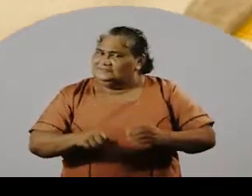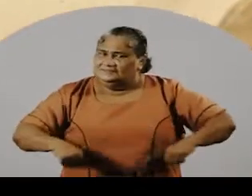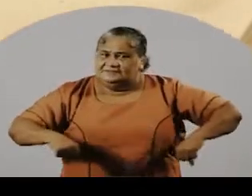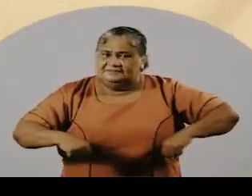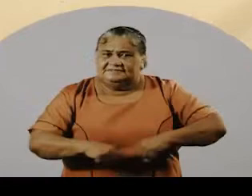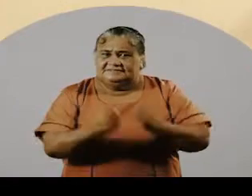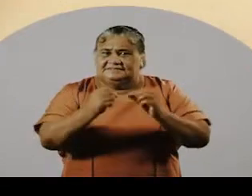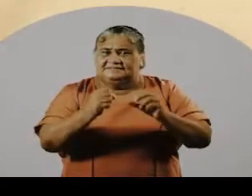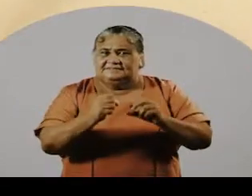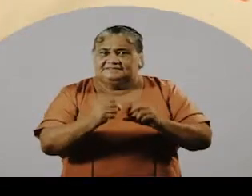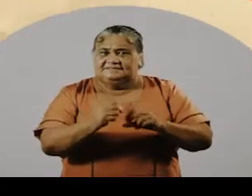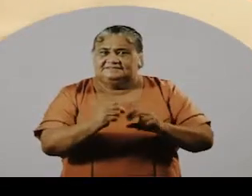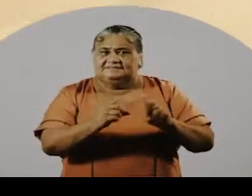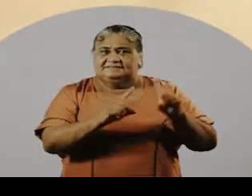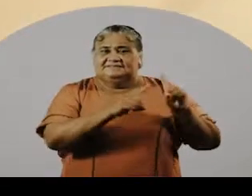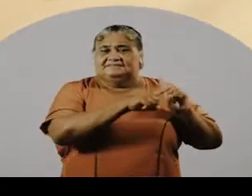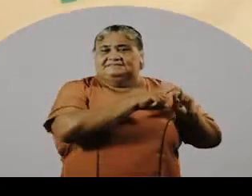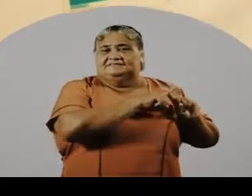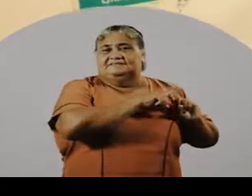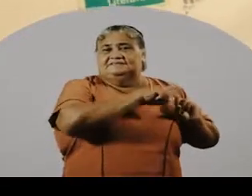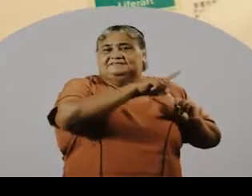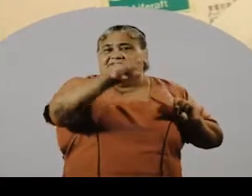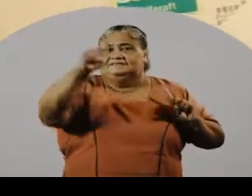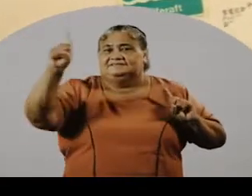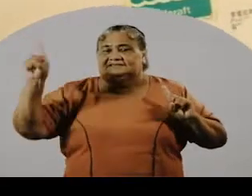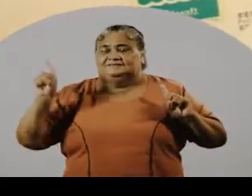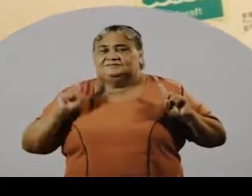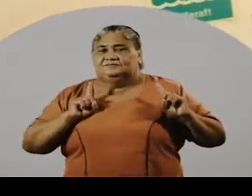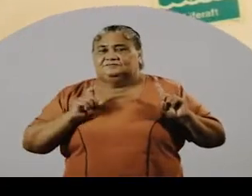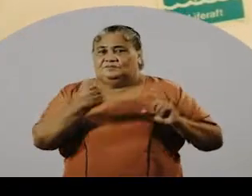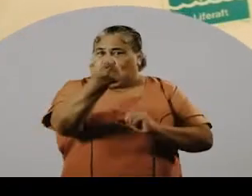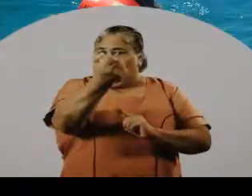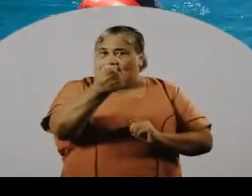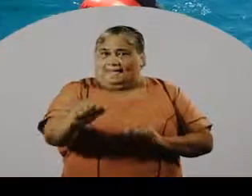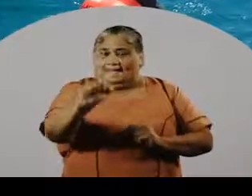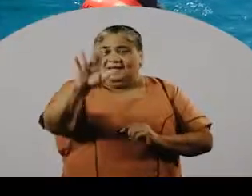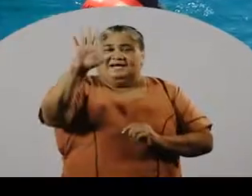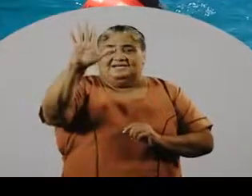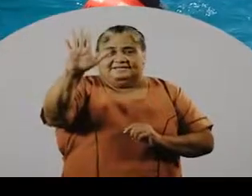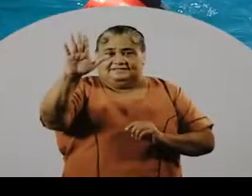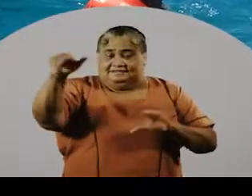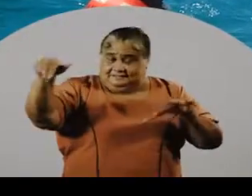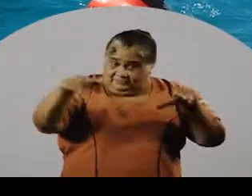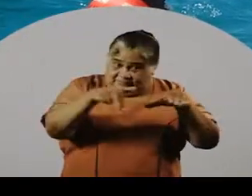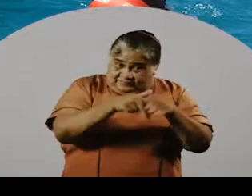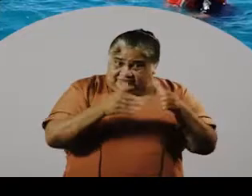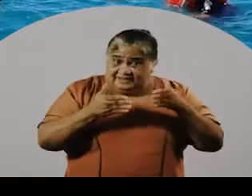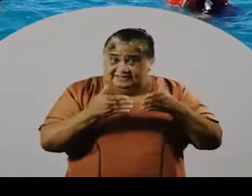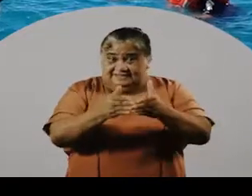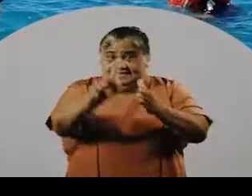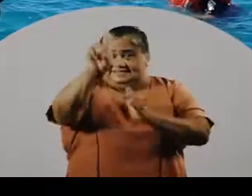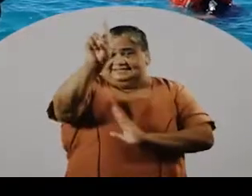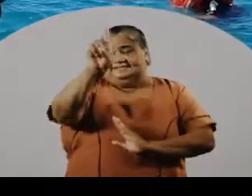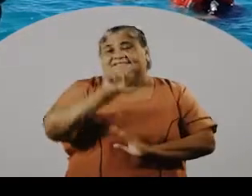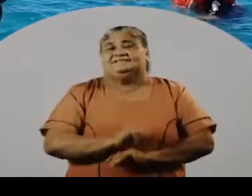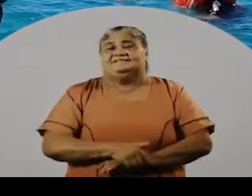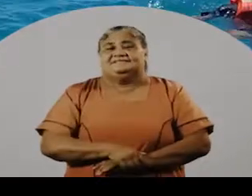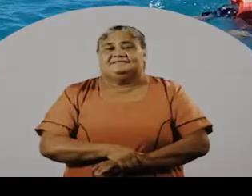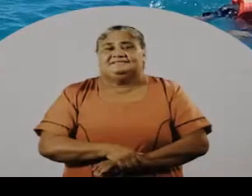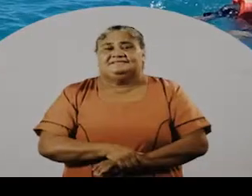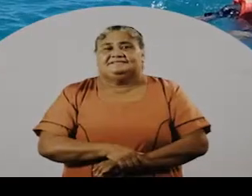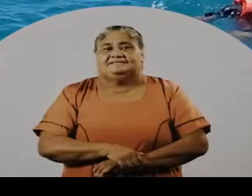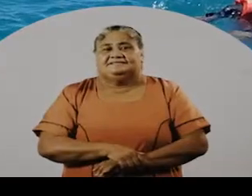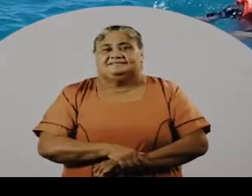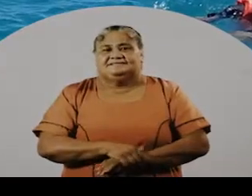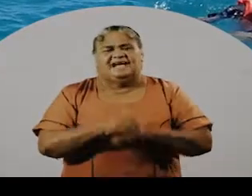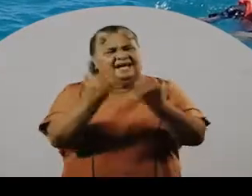Na o teimi o faa lewe lewe faa fosei, e faa nga ai nga ai. E to ono su lima leo faa yo tangata e mwfaa yo na ofi tu tono ale vaa faa